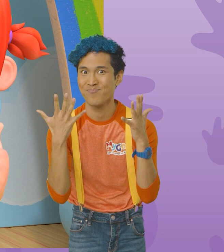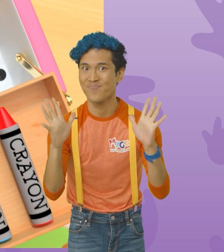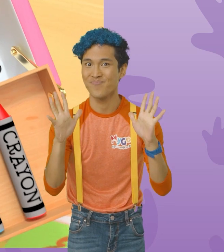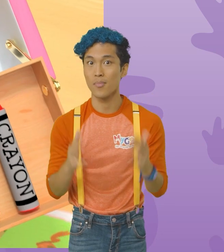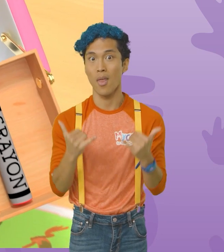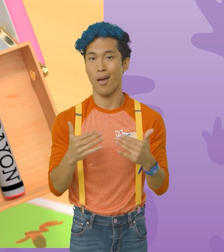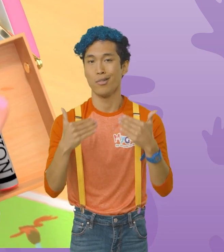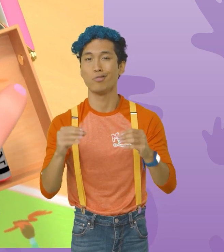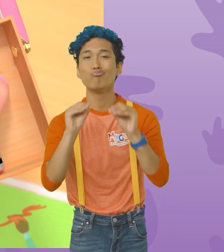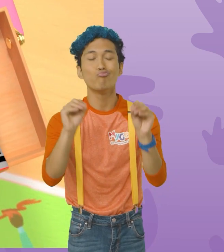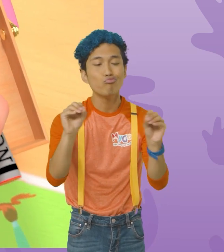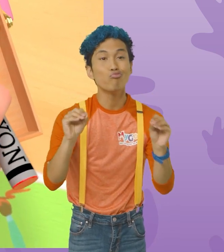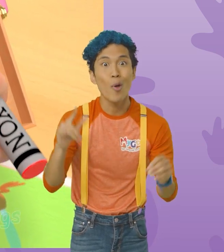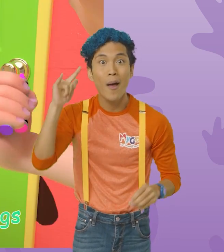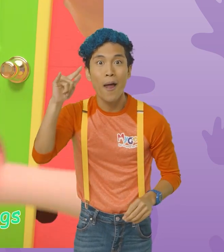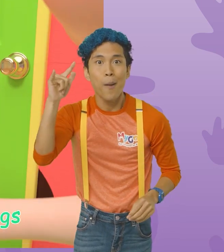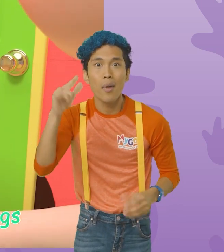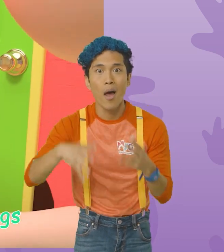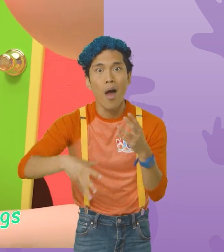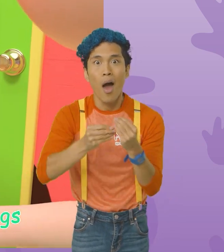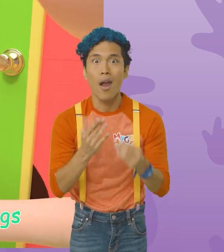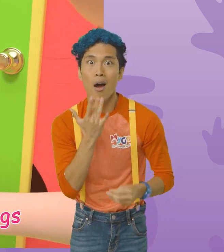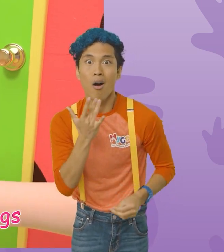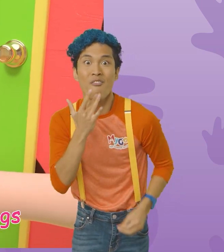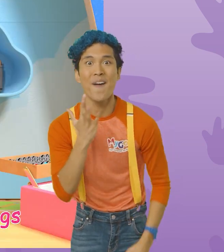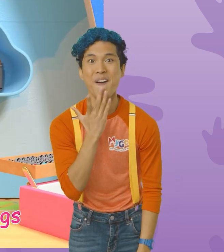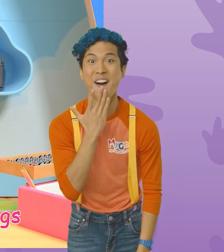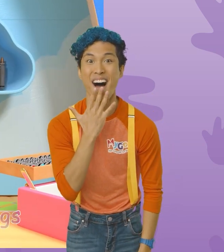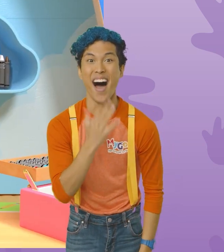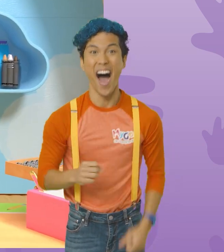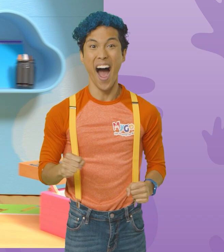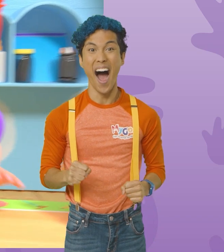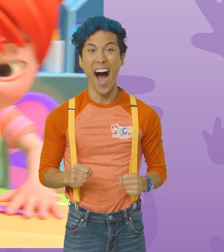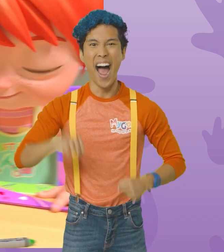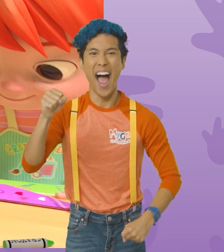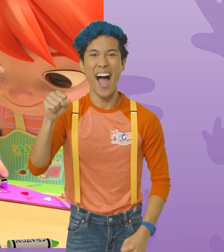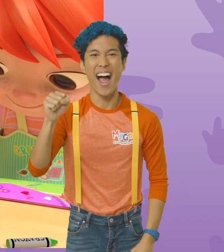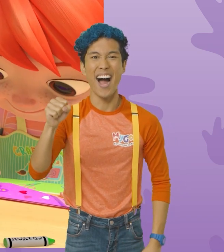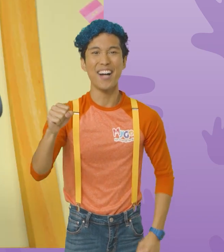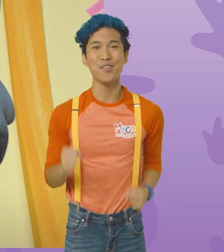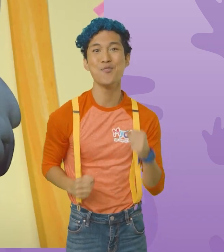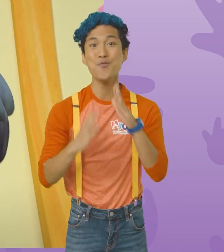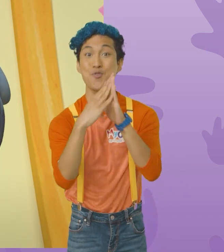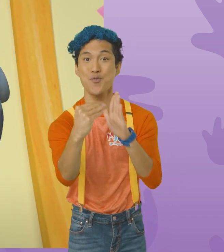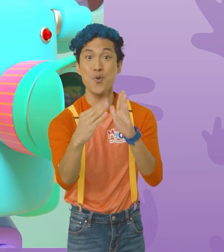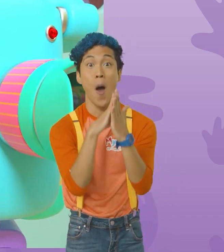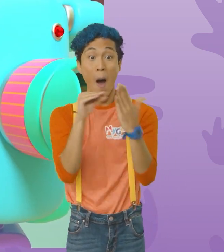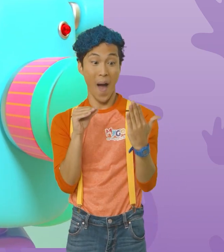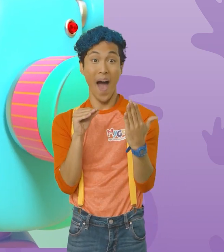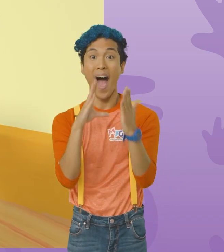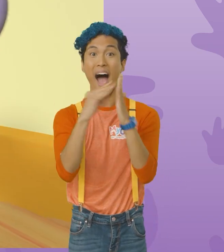Almost done! Now let's decorate our airplanes and color it with our favorite themes. Yay!